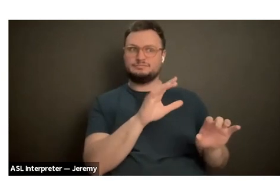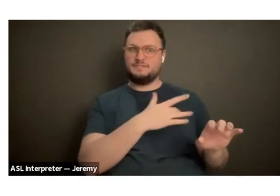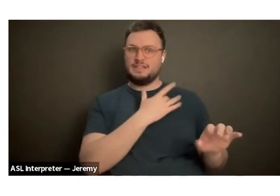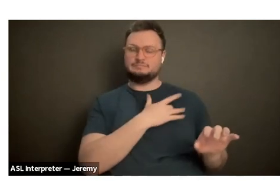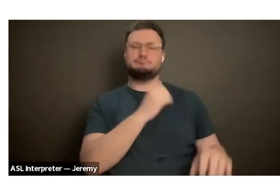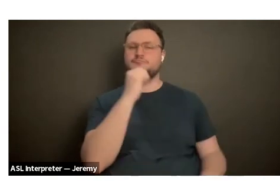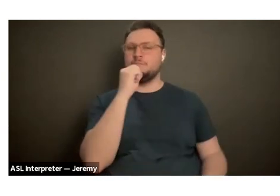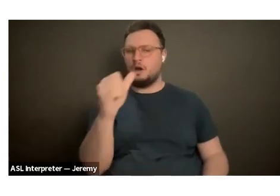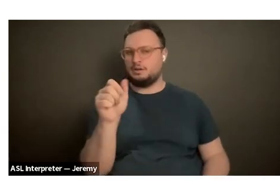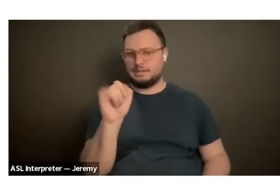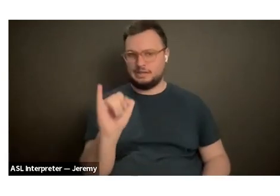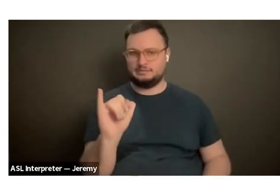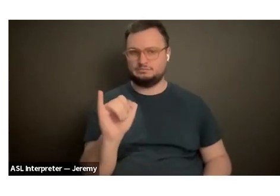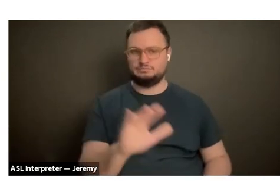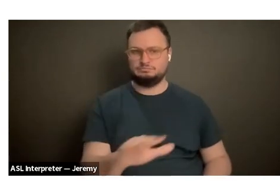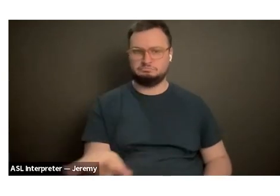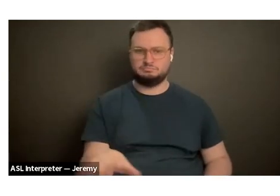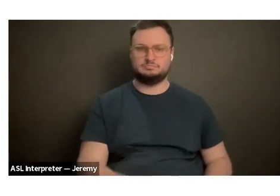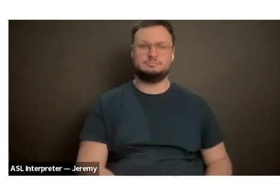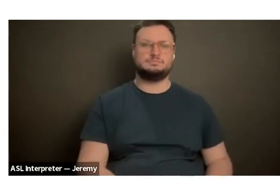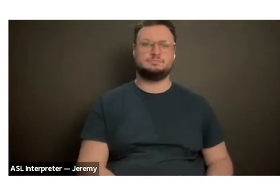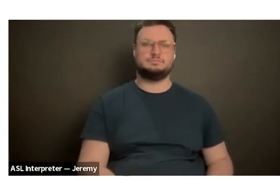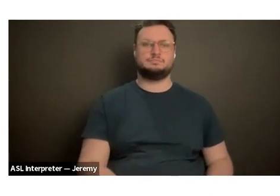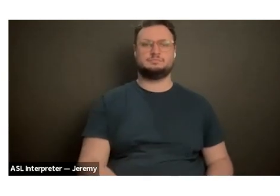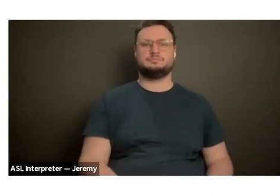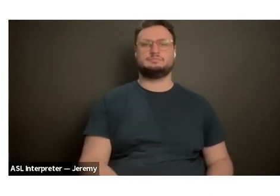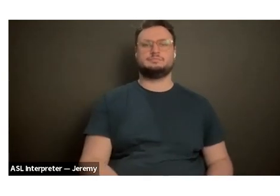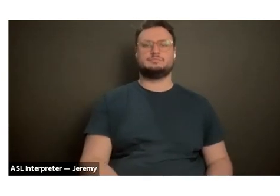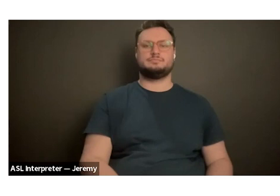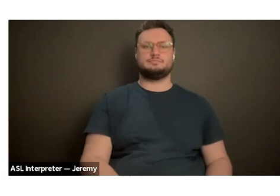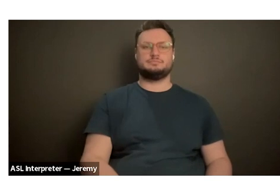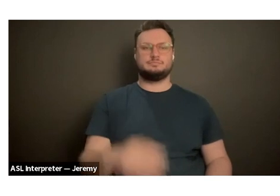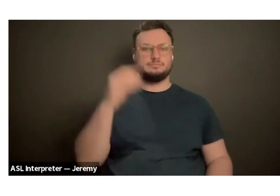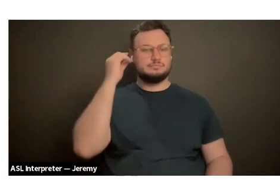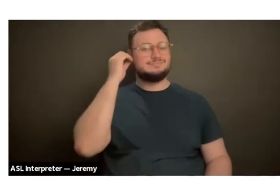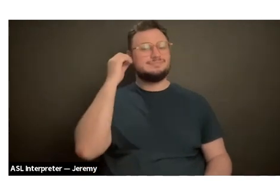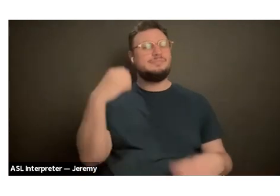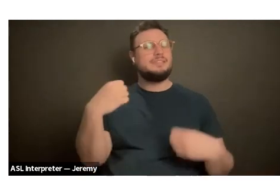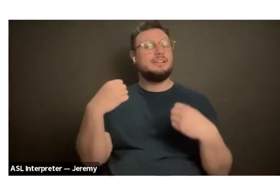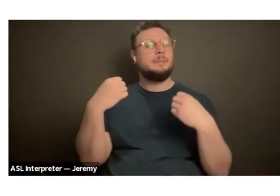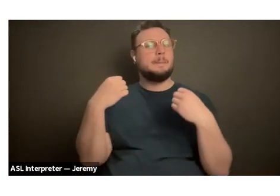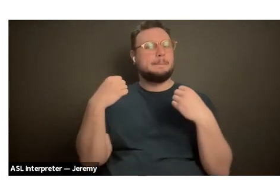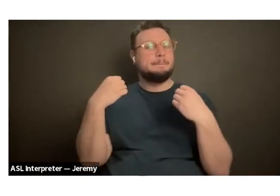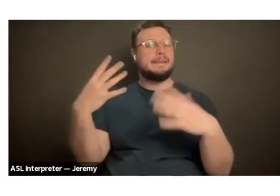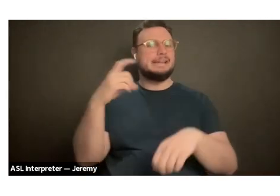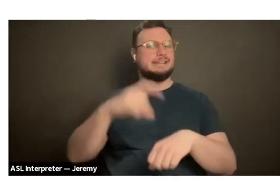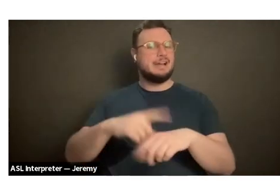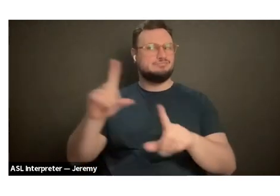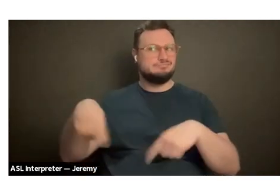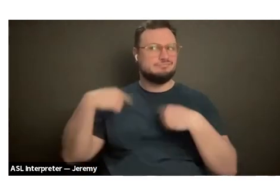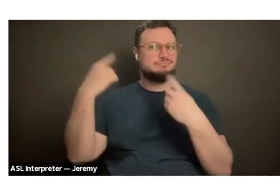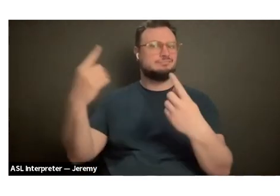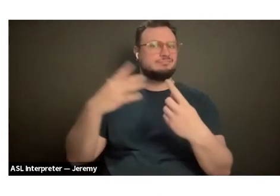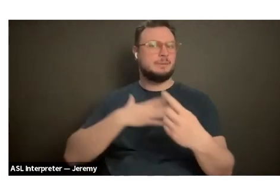have been numerous relationships in my life where I have loved people very deeply, but never